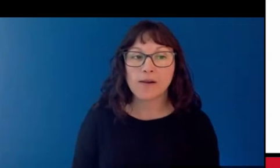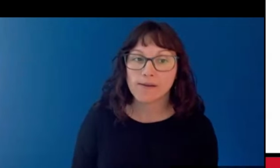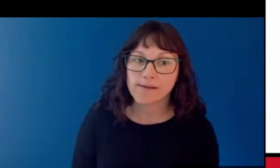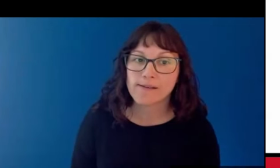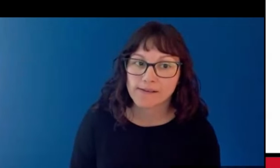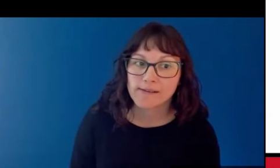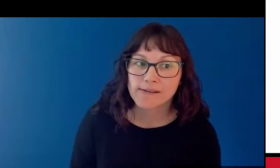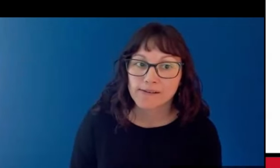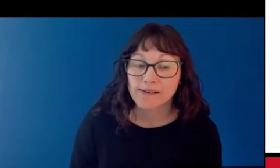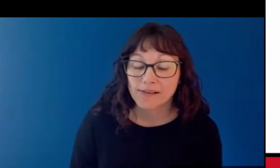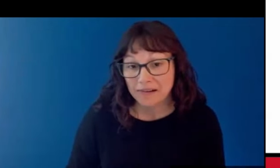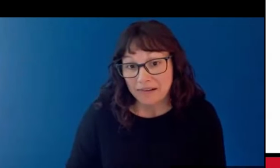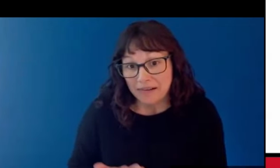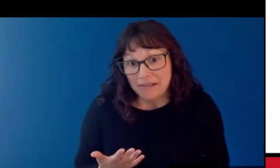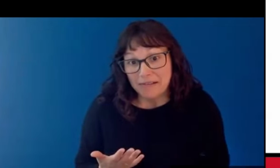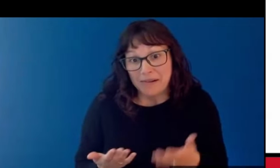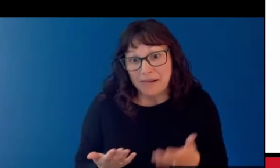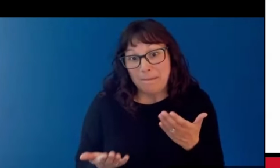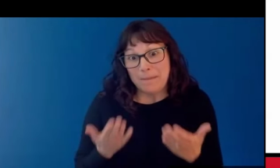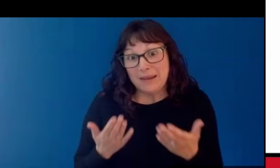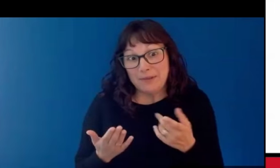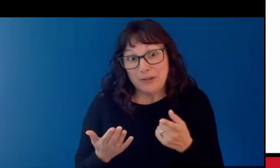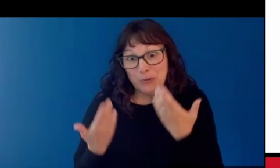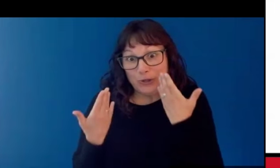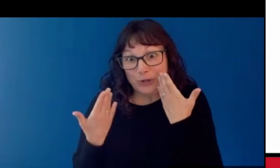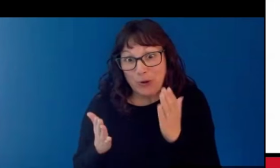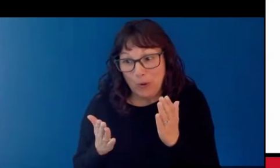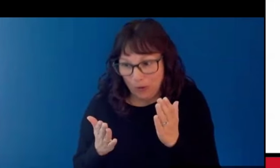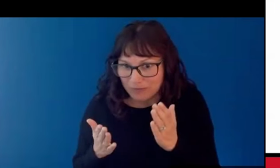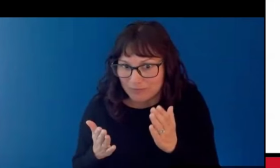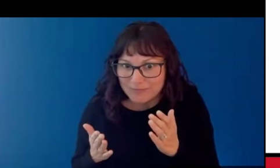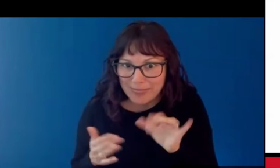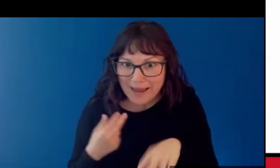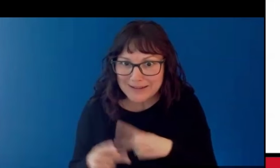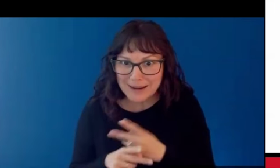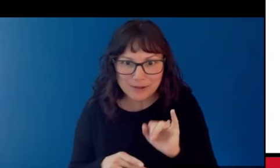you might not even know that that was a type of insurance,